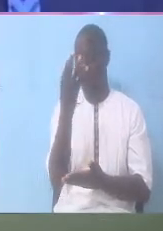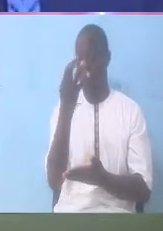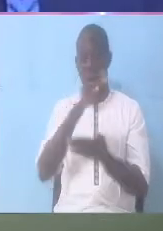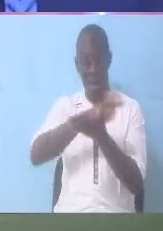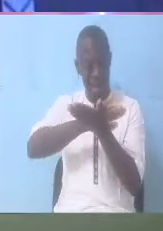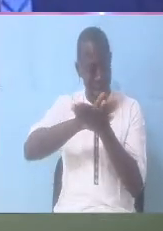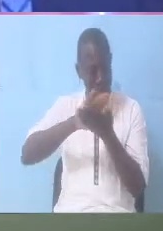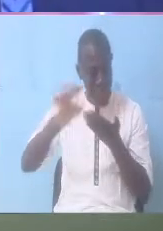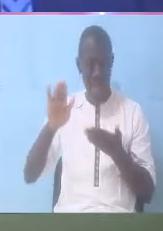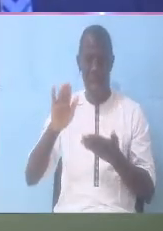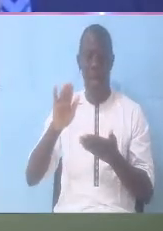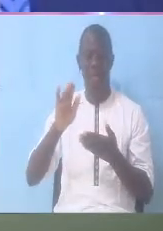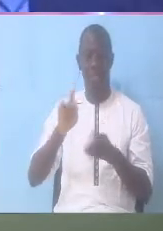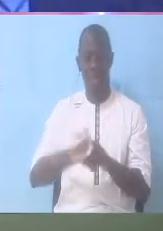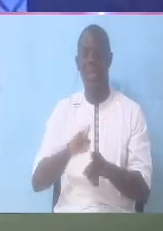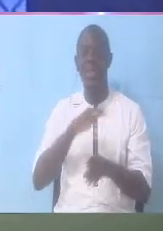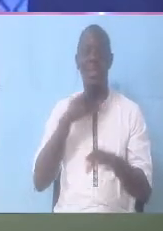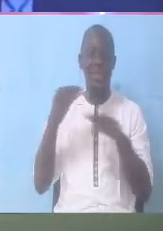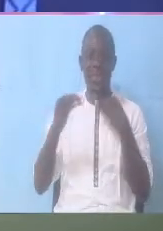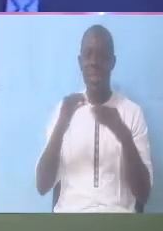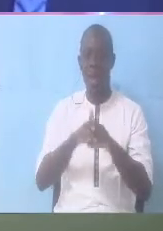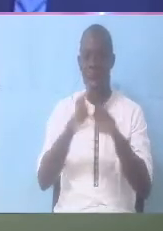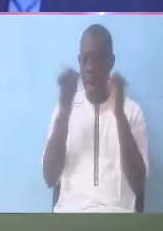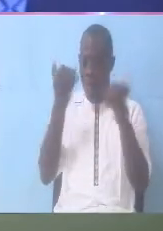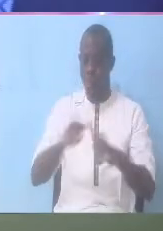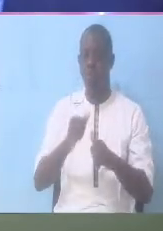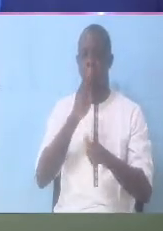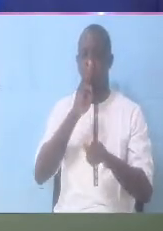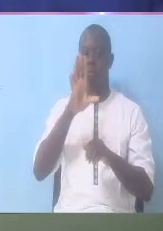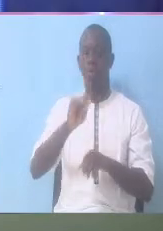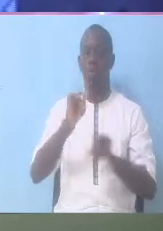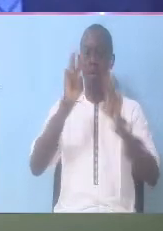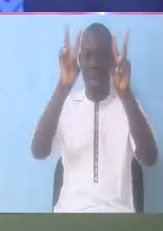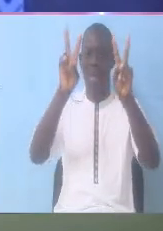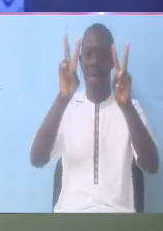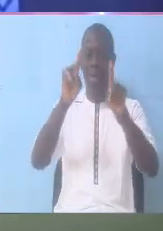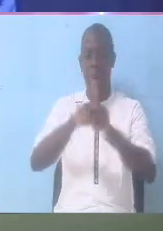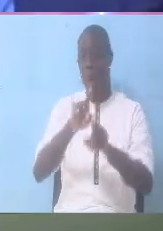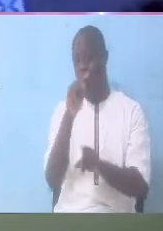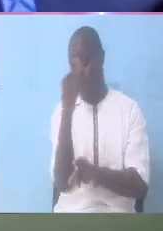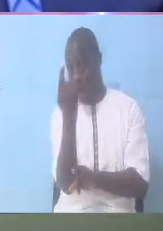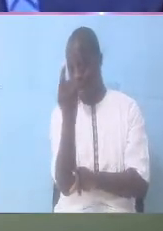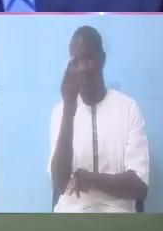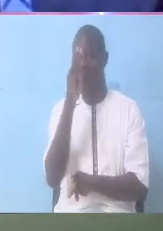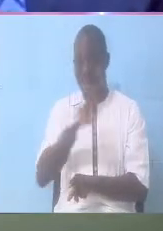murder cases by Jamme, and 1 attempted murder on Usman Silla.